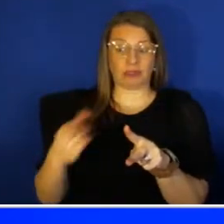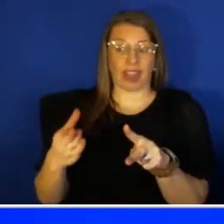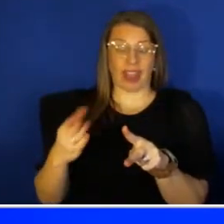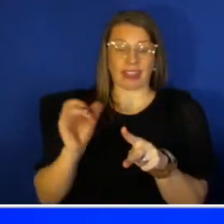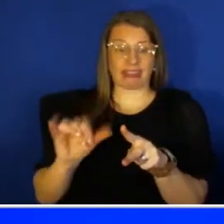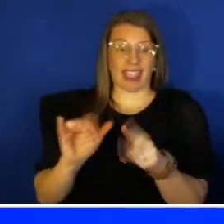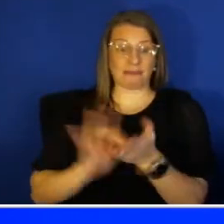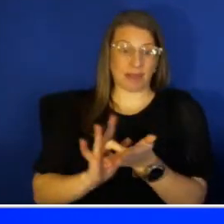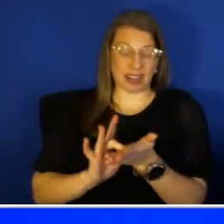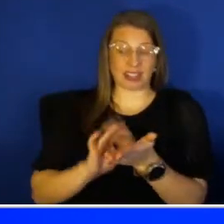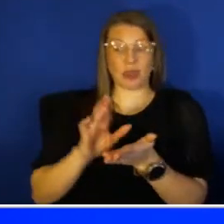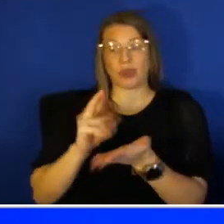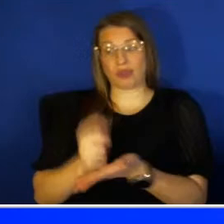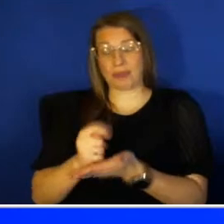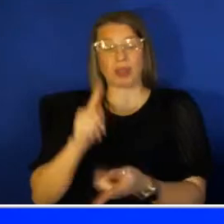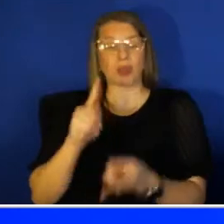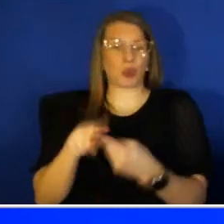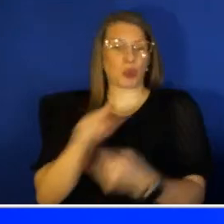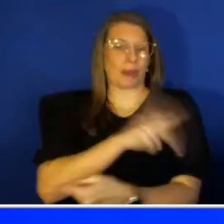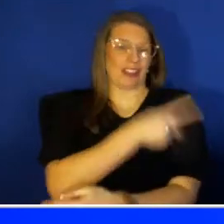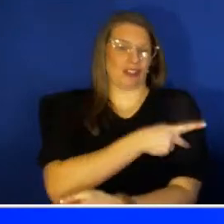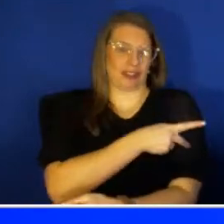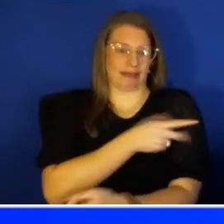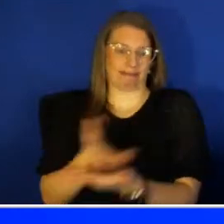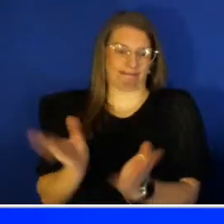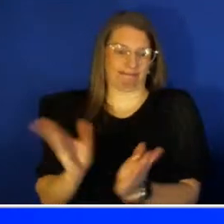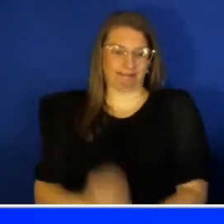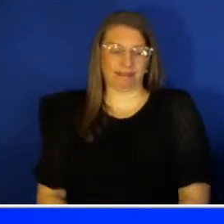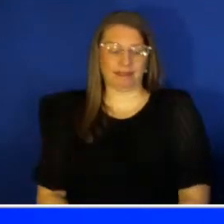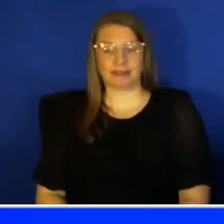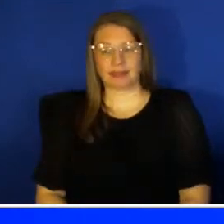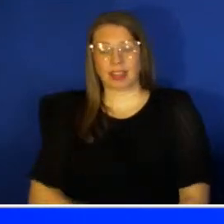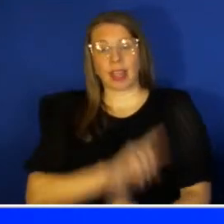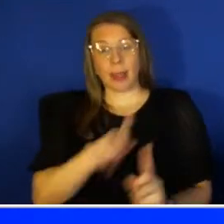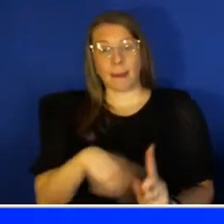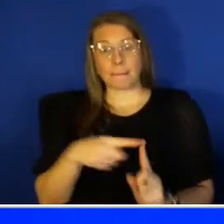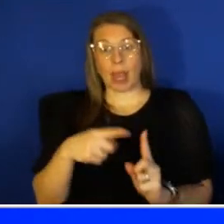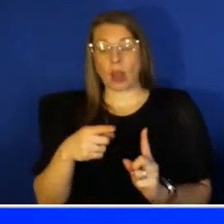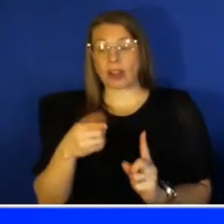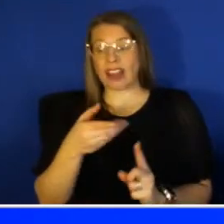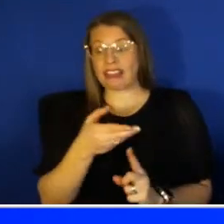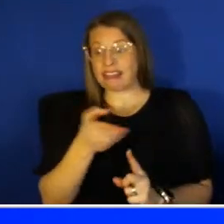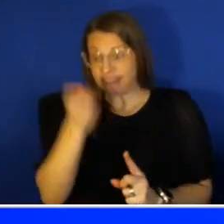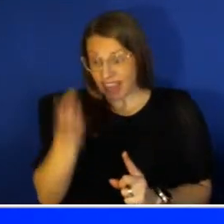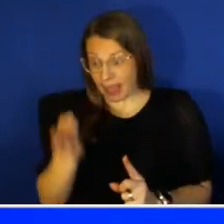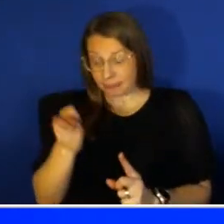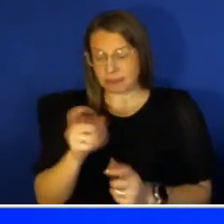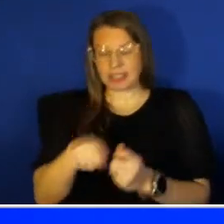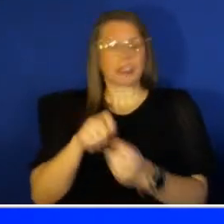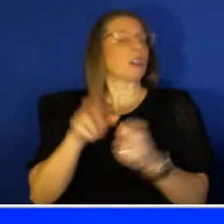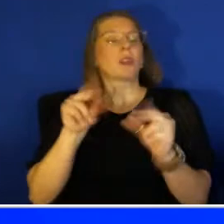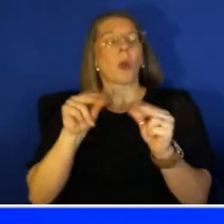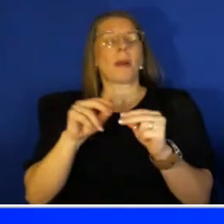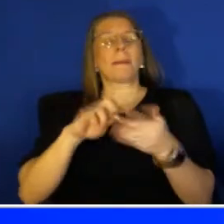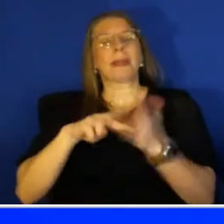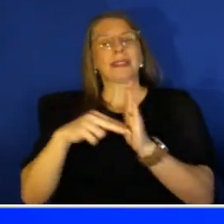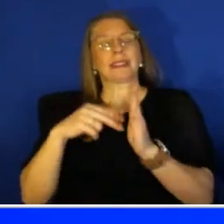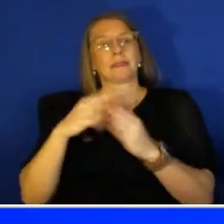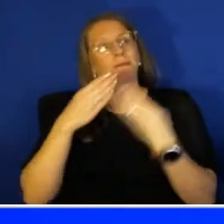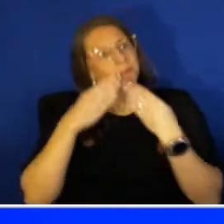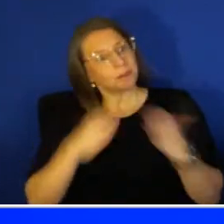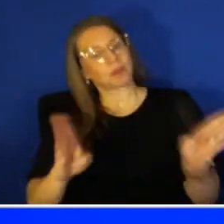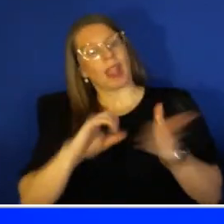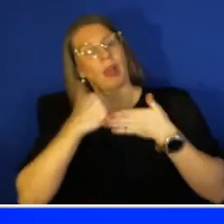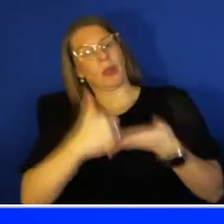not just about them, but it is about the community. They're helping the community and helping find